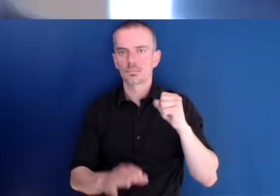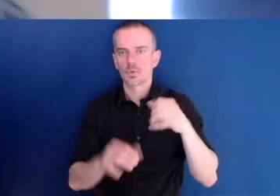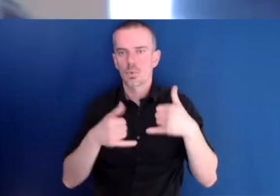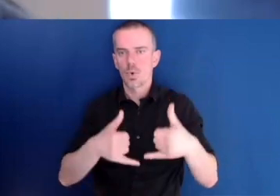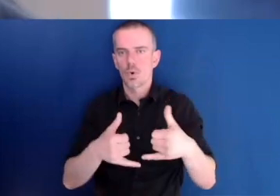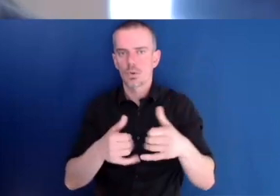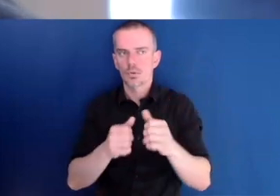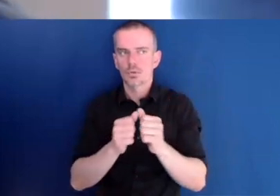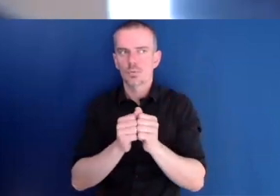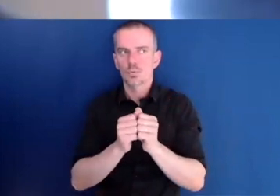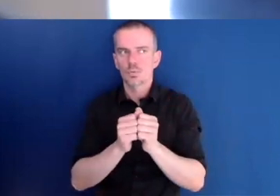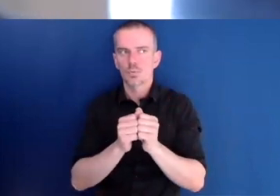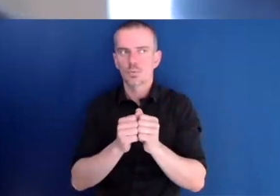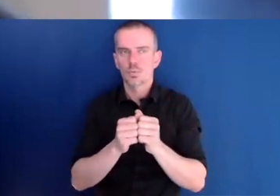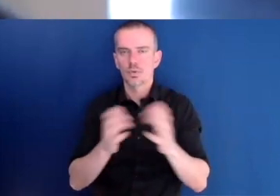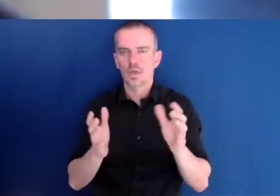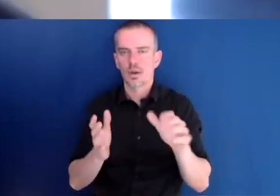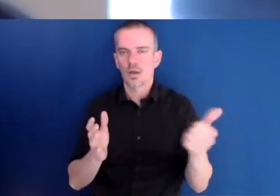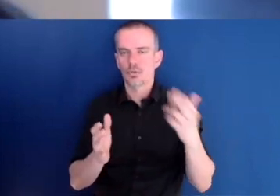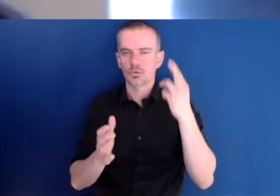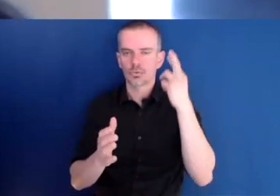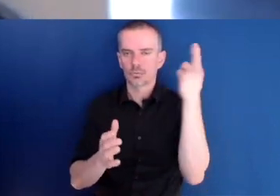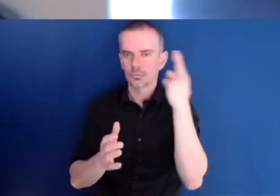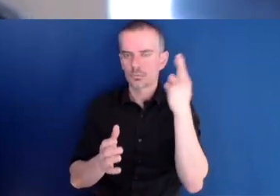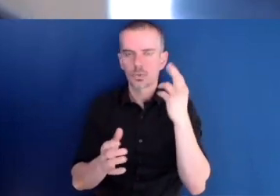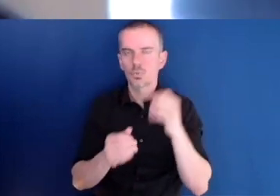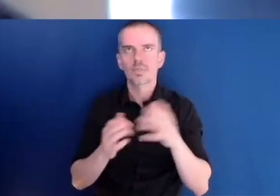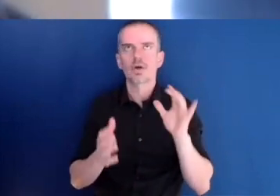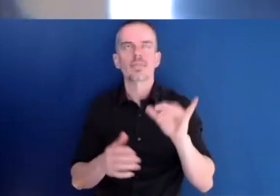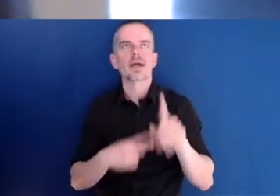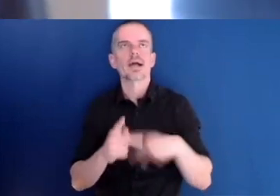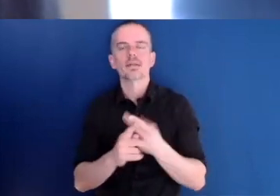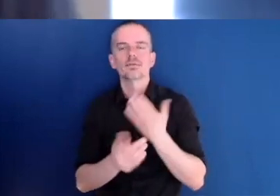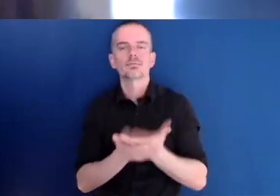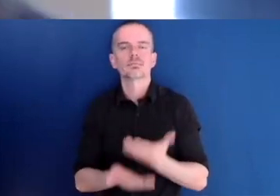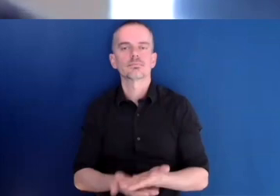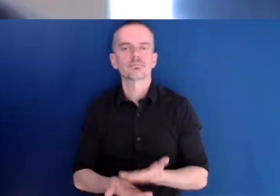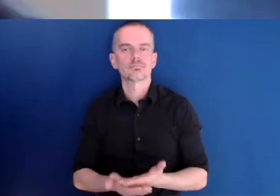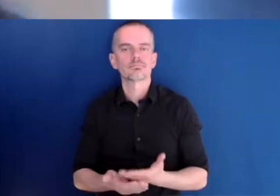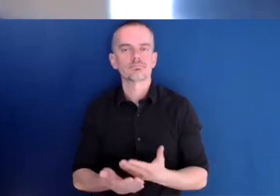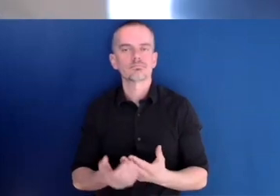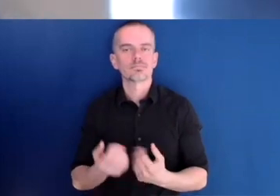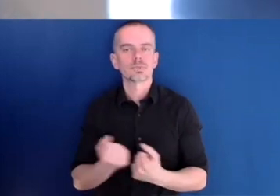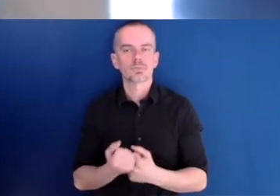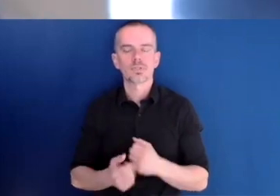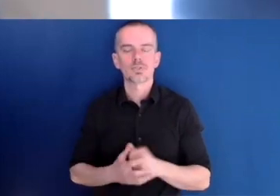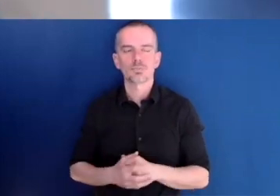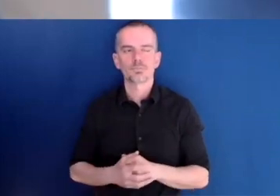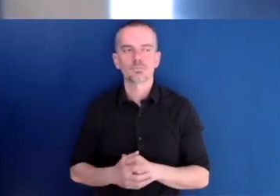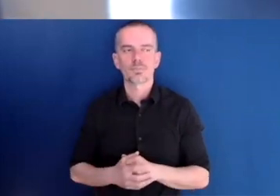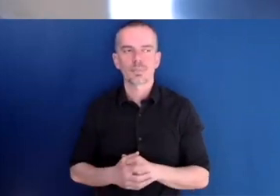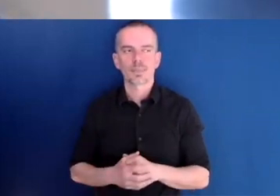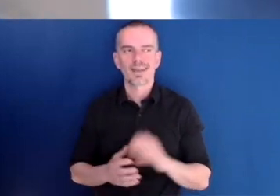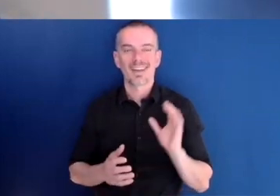without additional justification necessarily, or without that type of justification. So I will say that remains